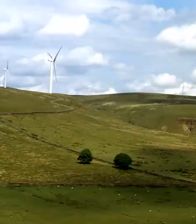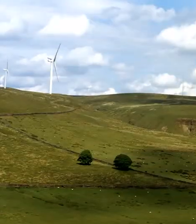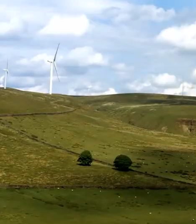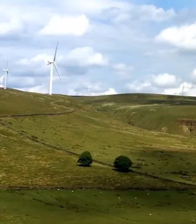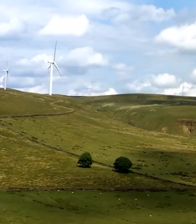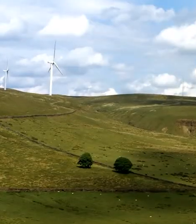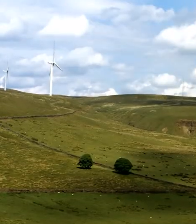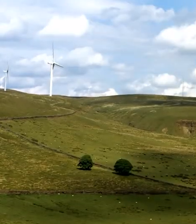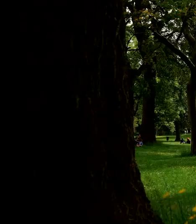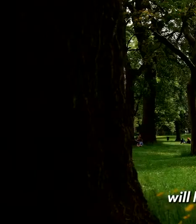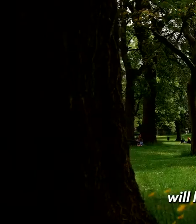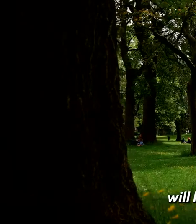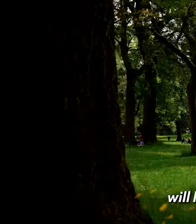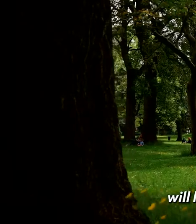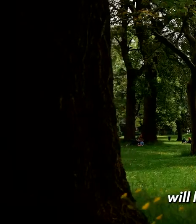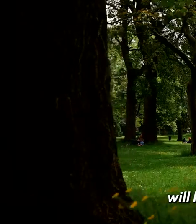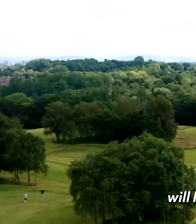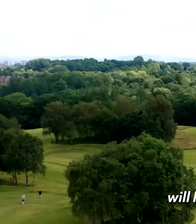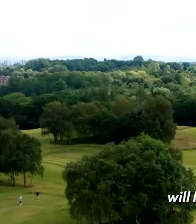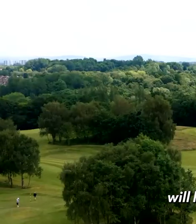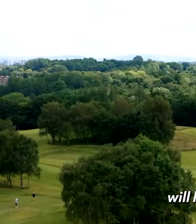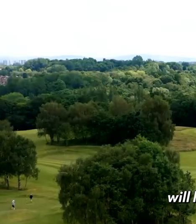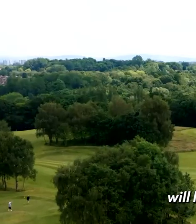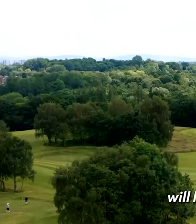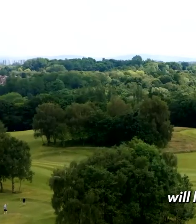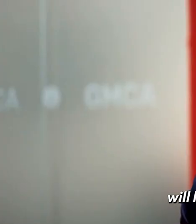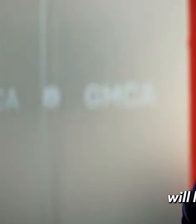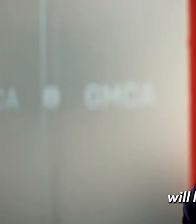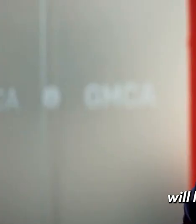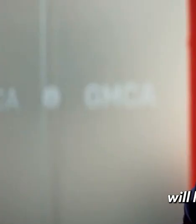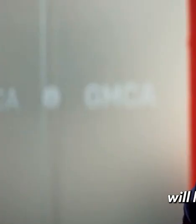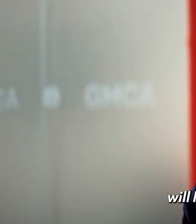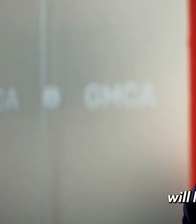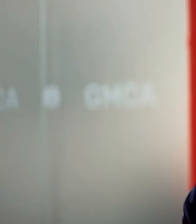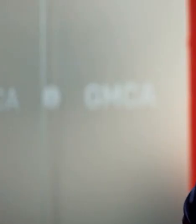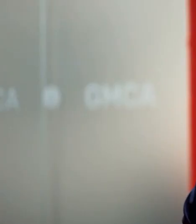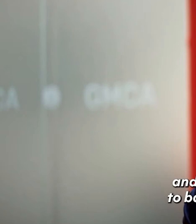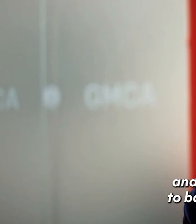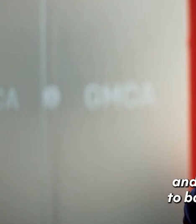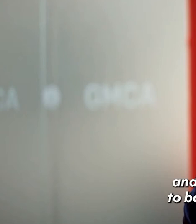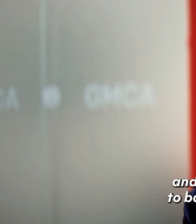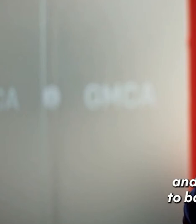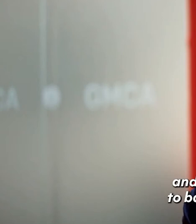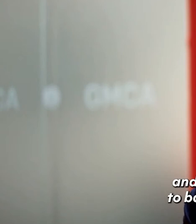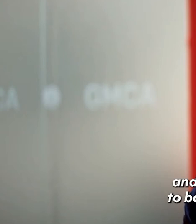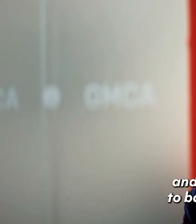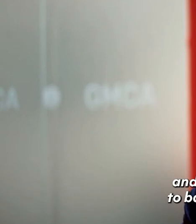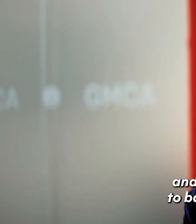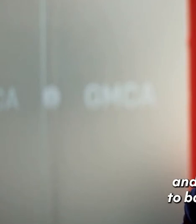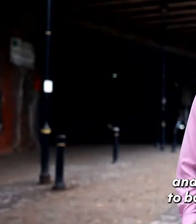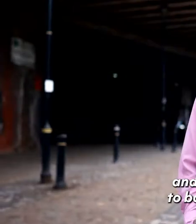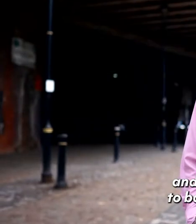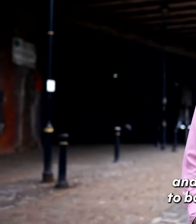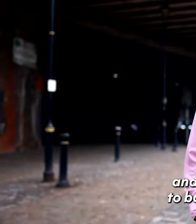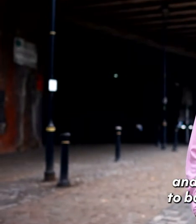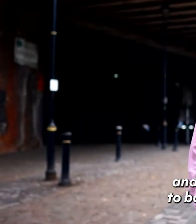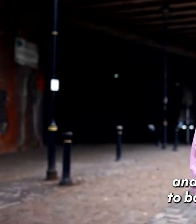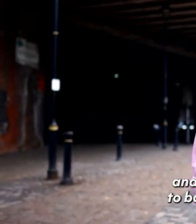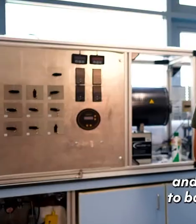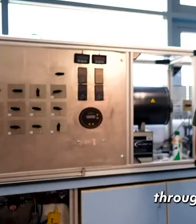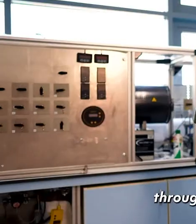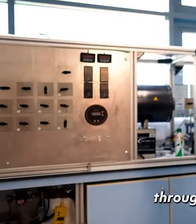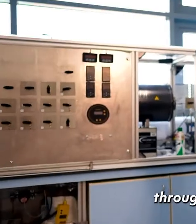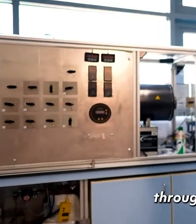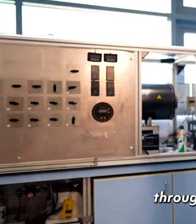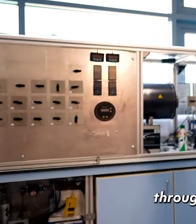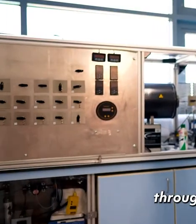pollution. The Green Revolution will help us reduce inequalities. And we want the government to back our ambitions to